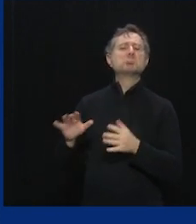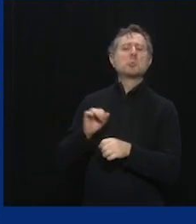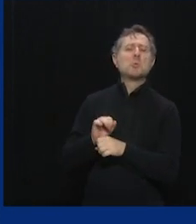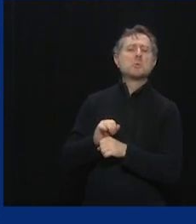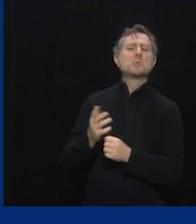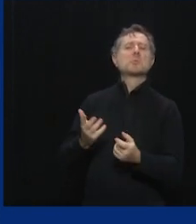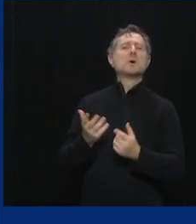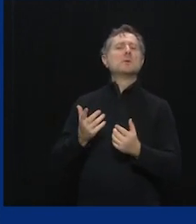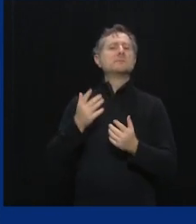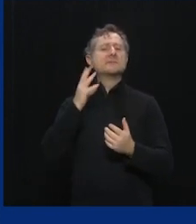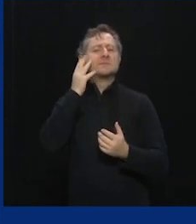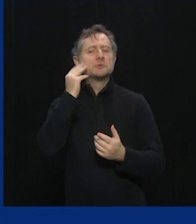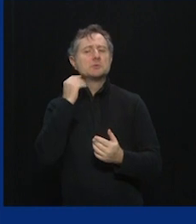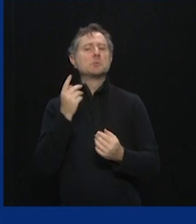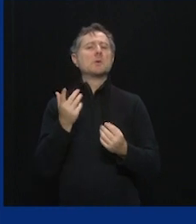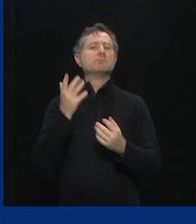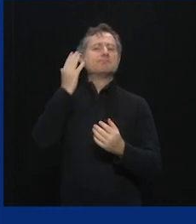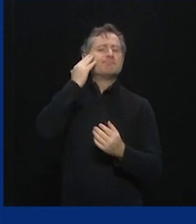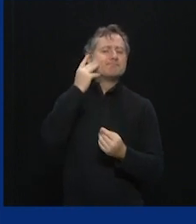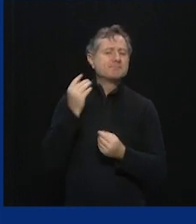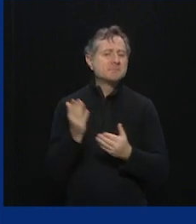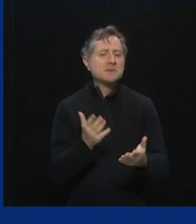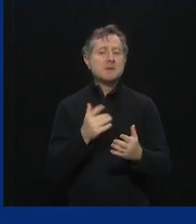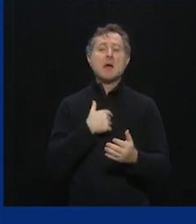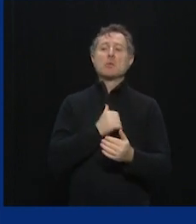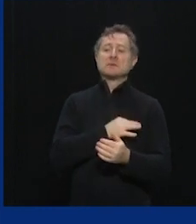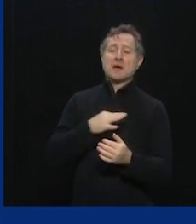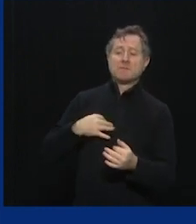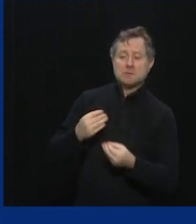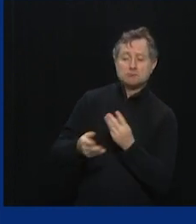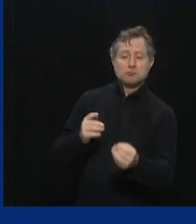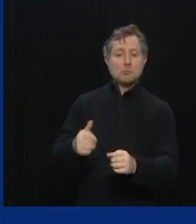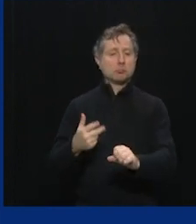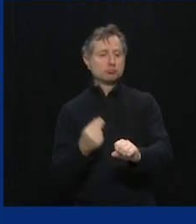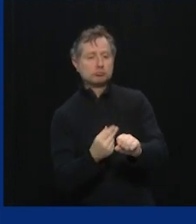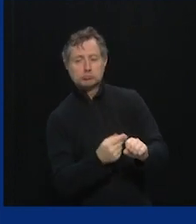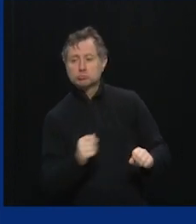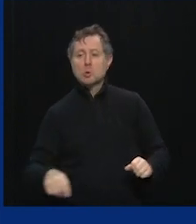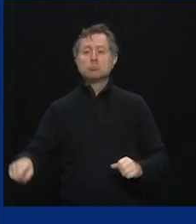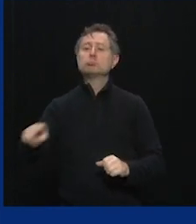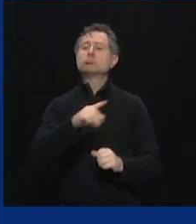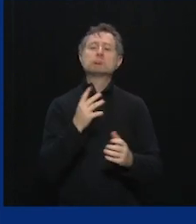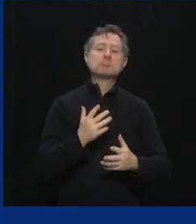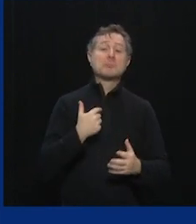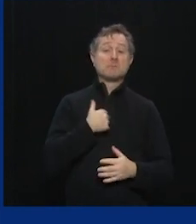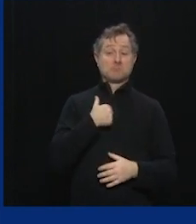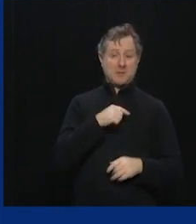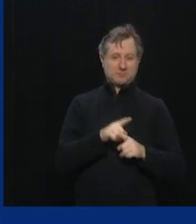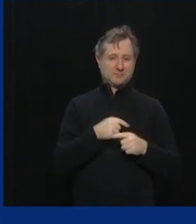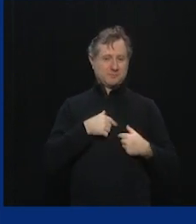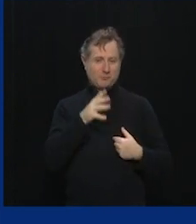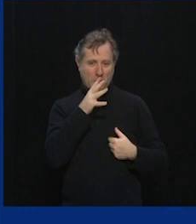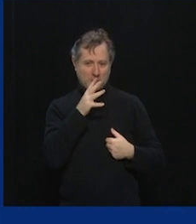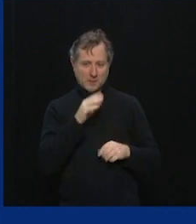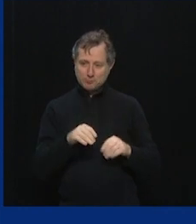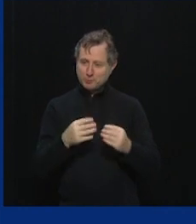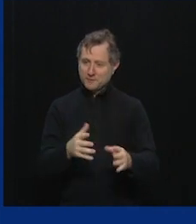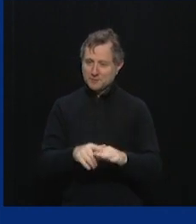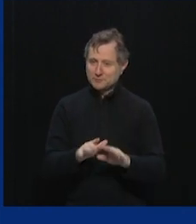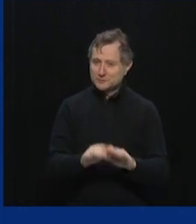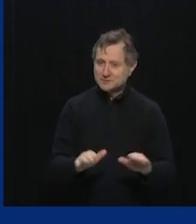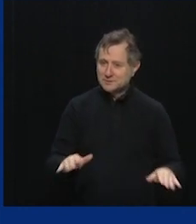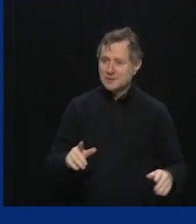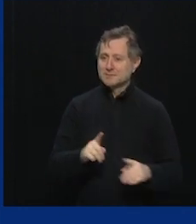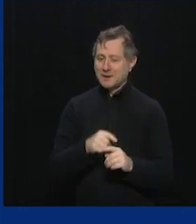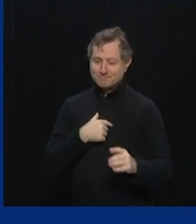additional staffing brought in. I anticipate, as a mom who took my kids to get doctor appointments and well visits and vaccines for many years,